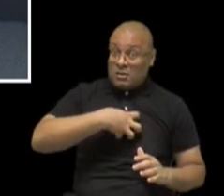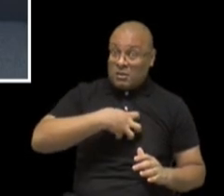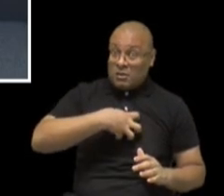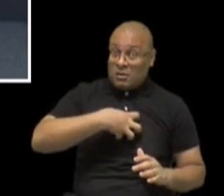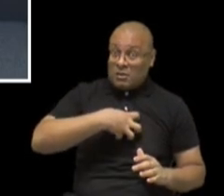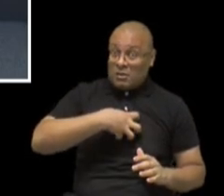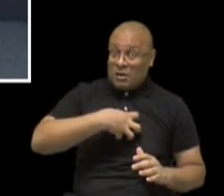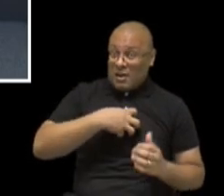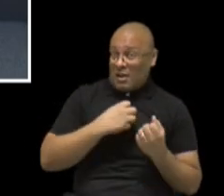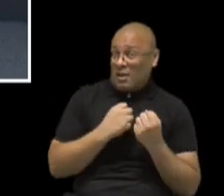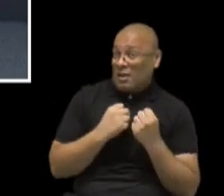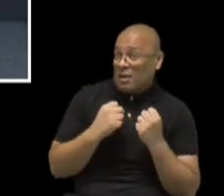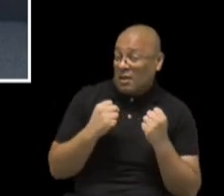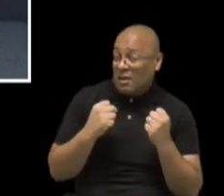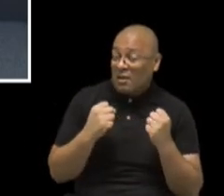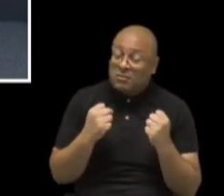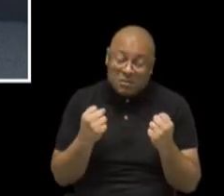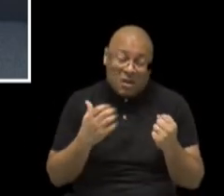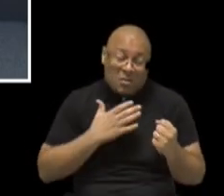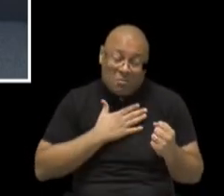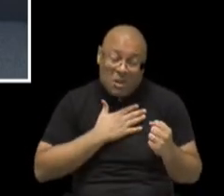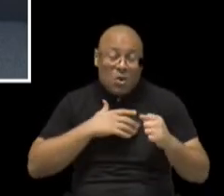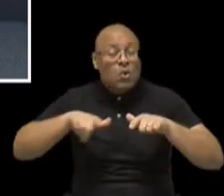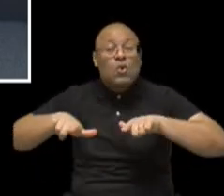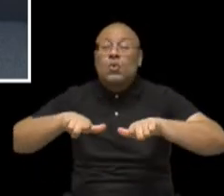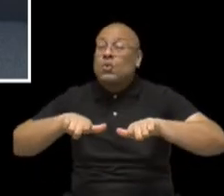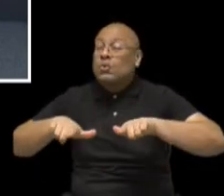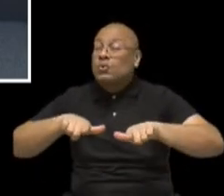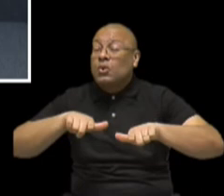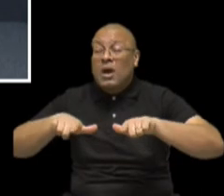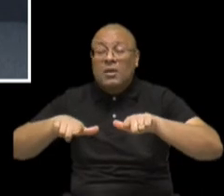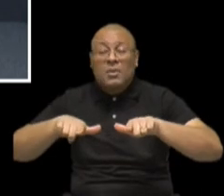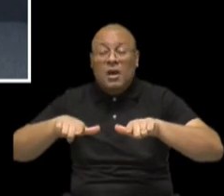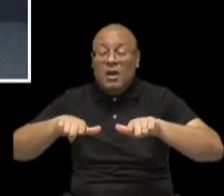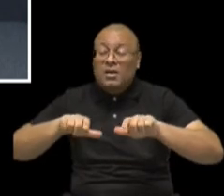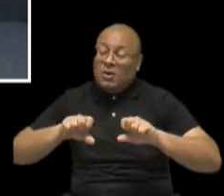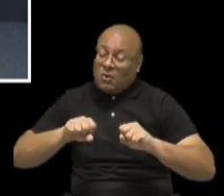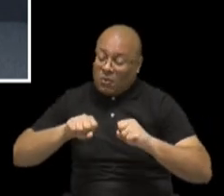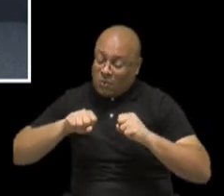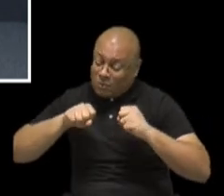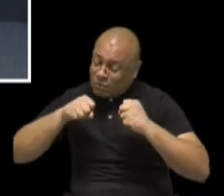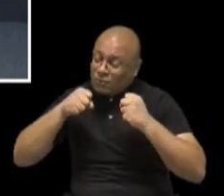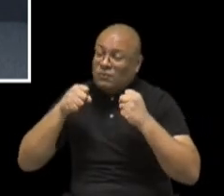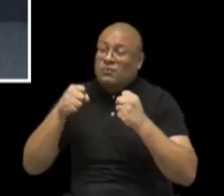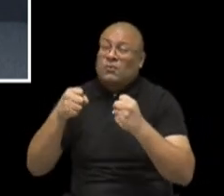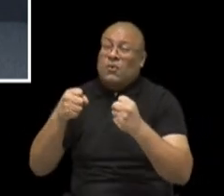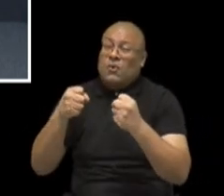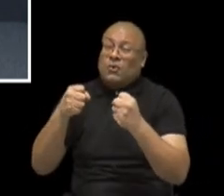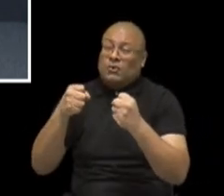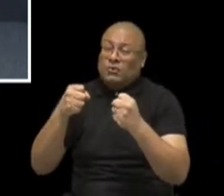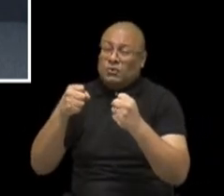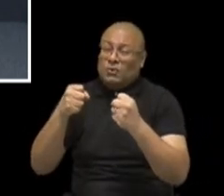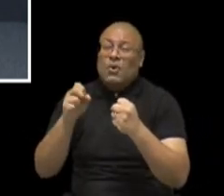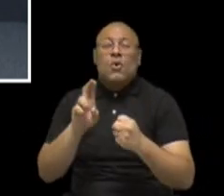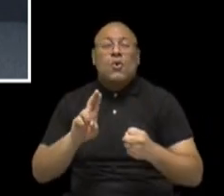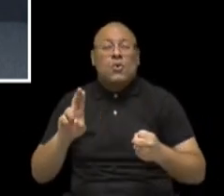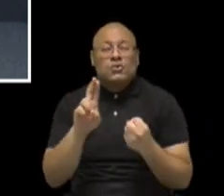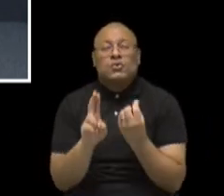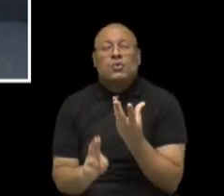It's quite big, but it's my work. It's a big source for my work. I really use it a lot.